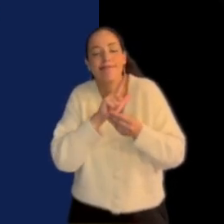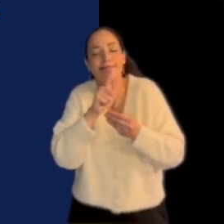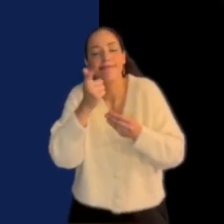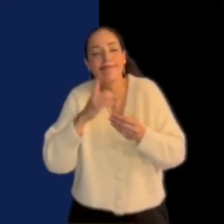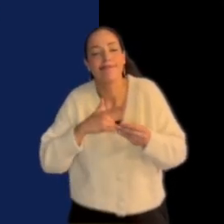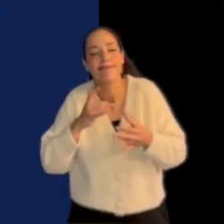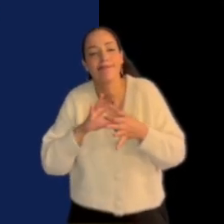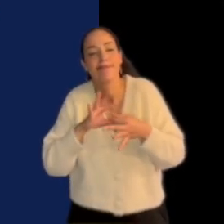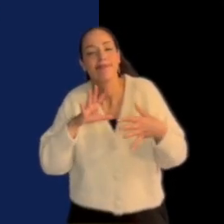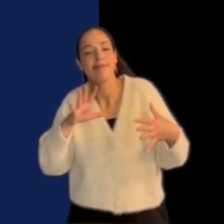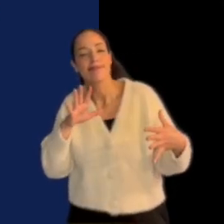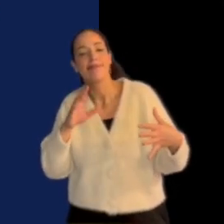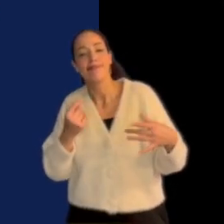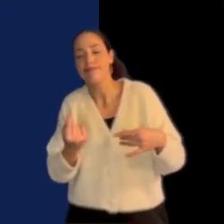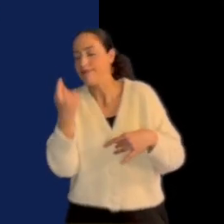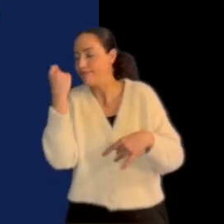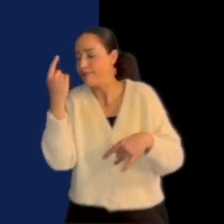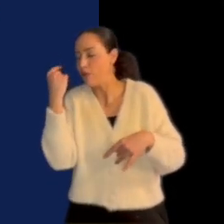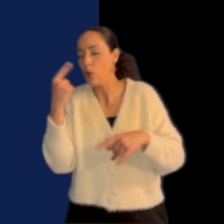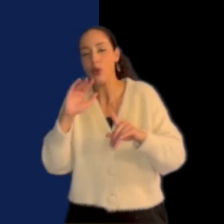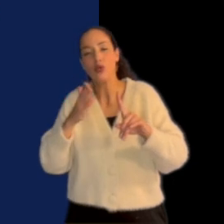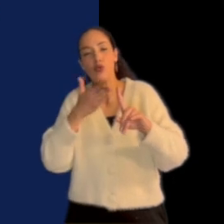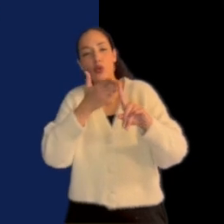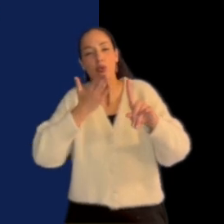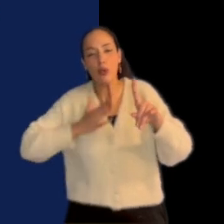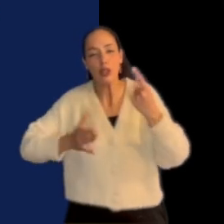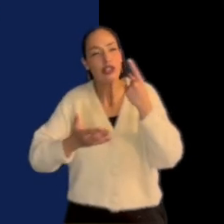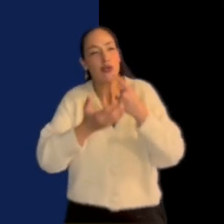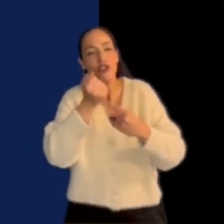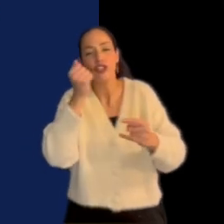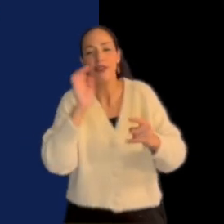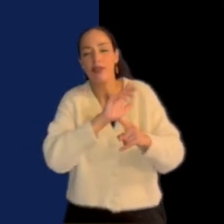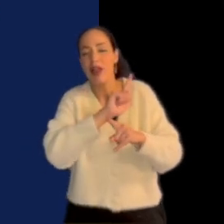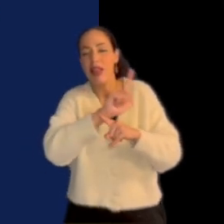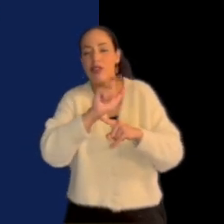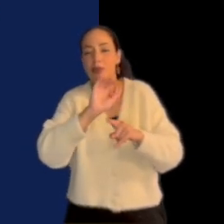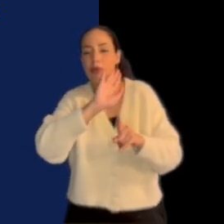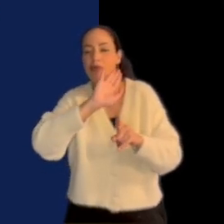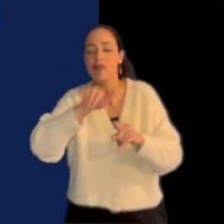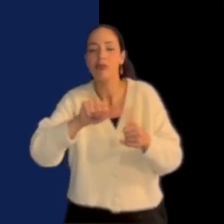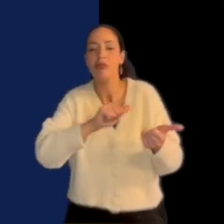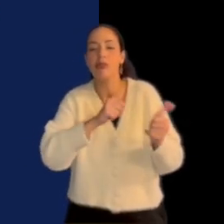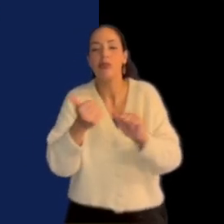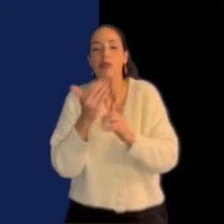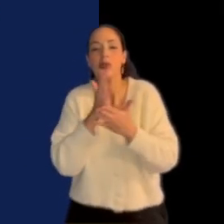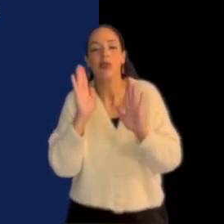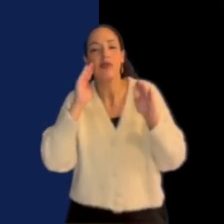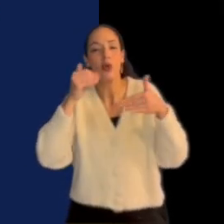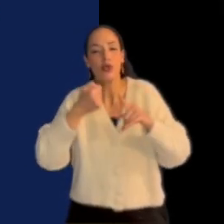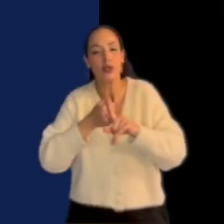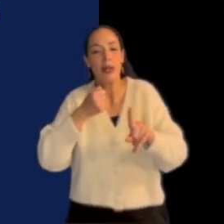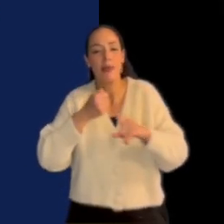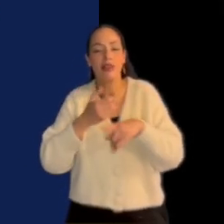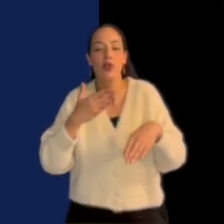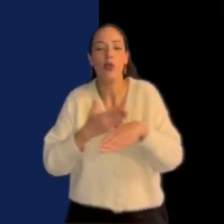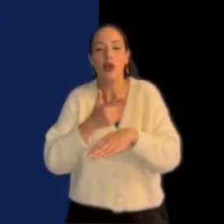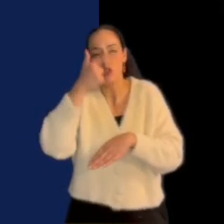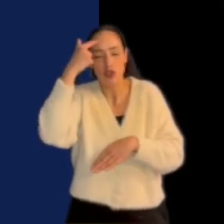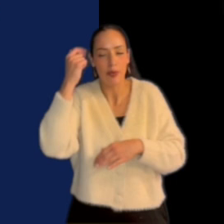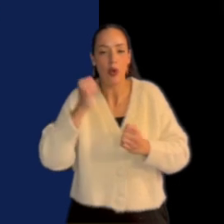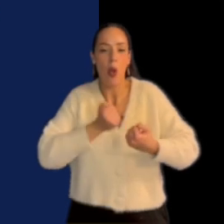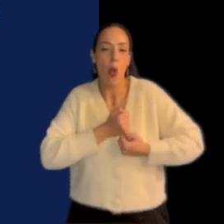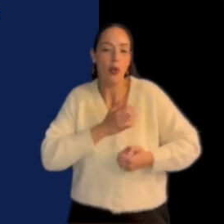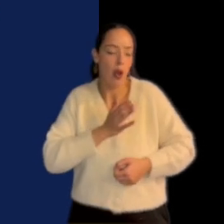accomplish. The next chapter will focus on the impact of working with trauma on our own hearts. However, as this chapter